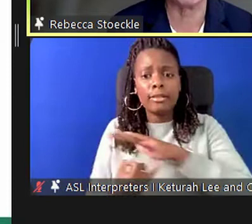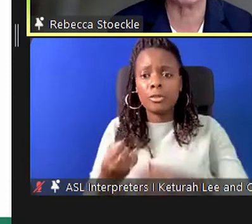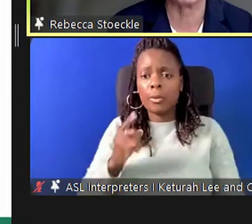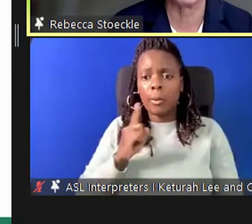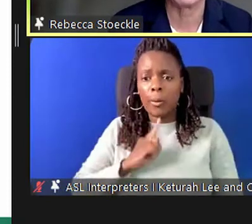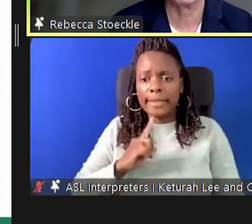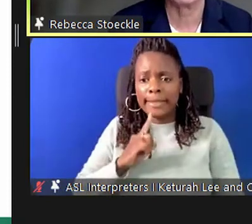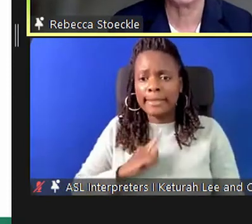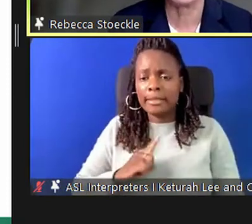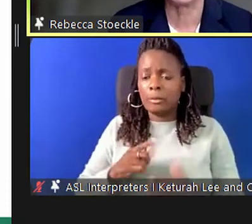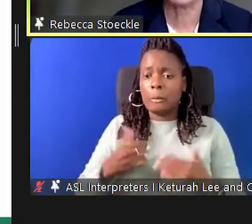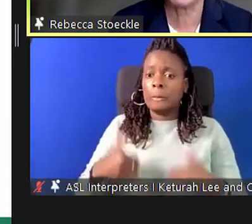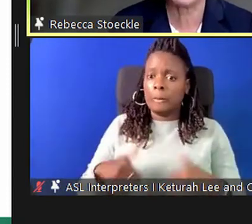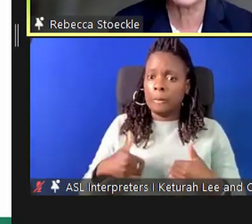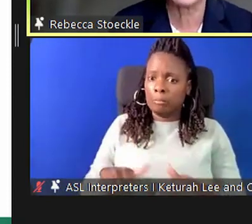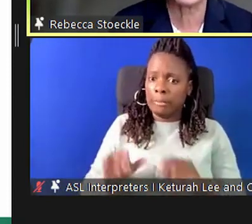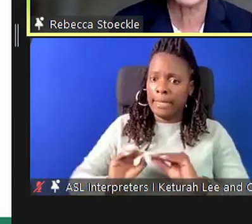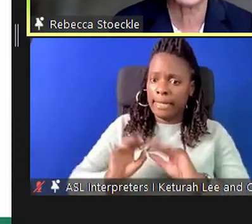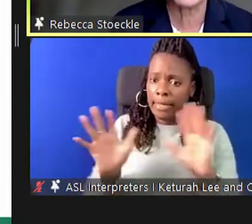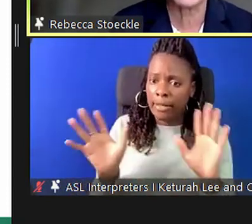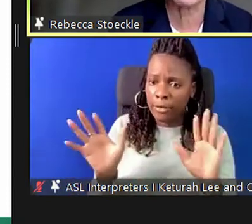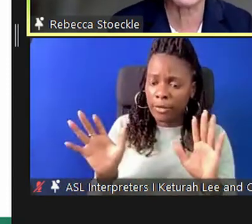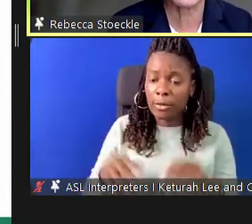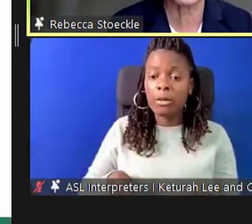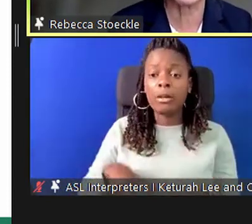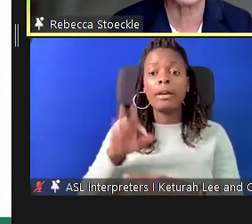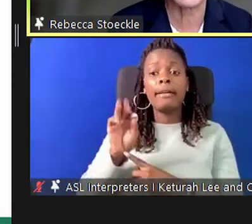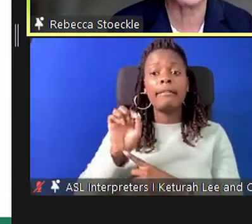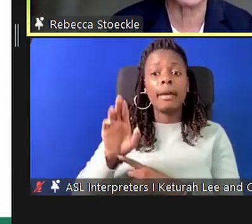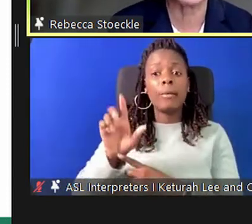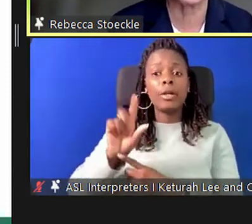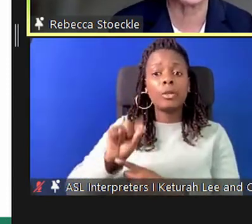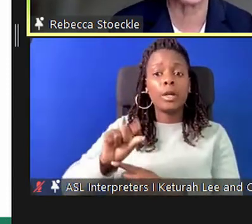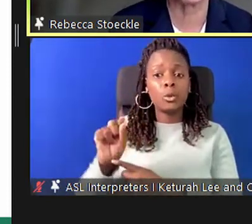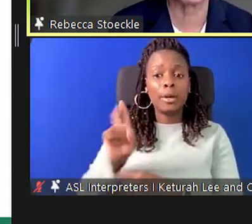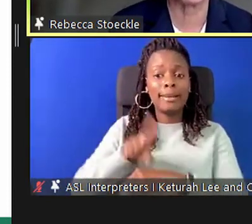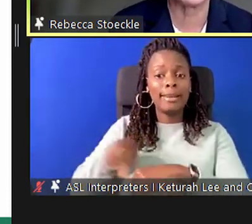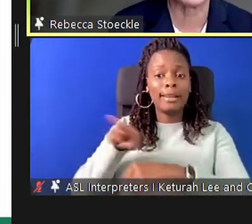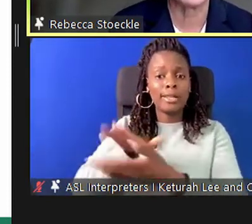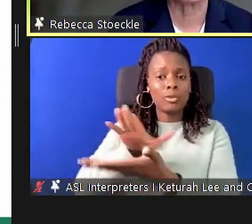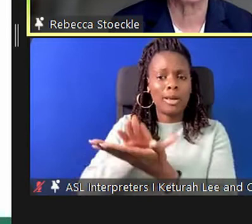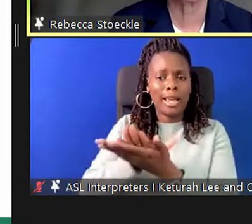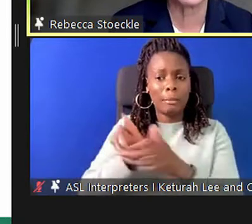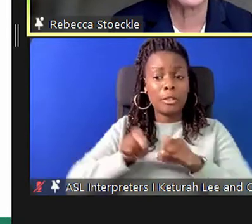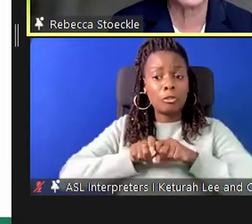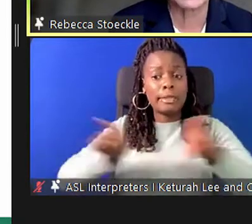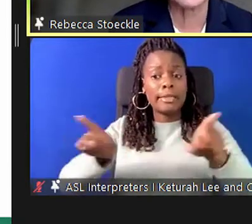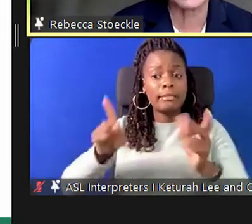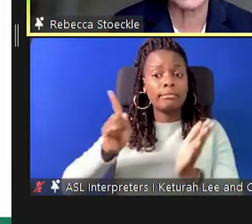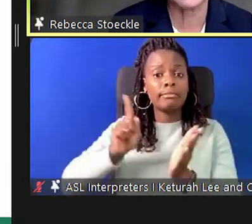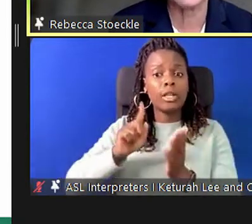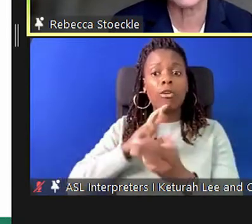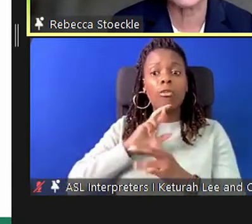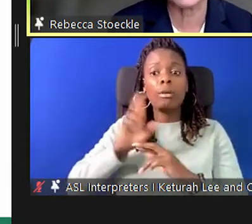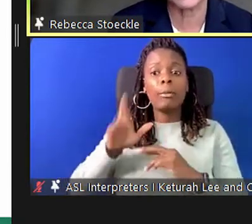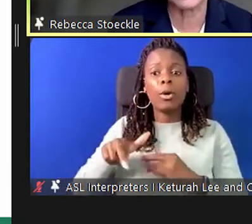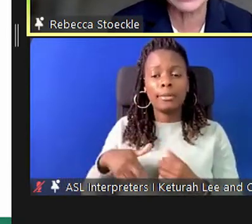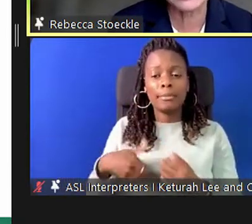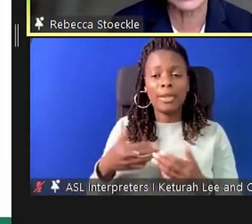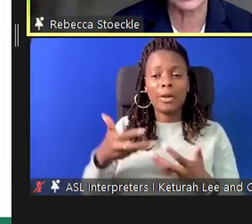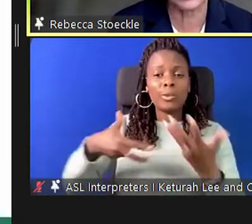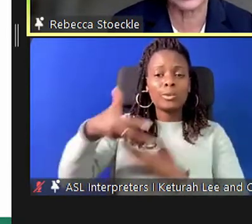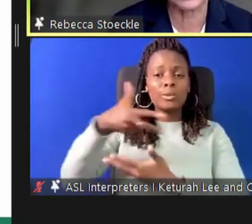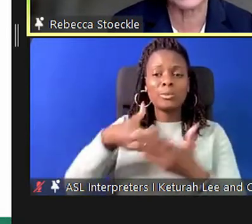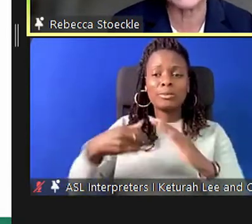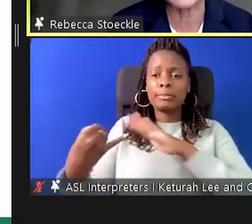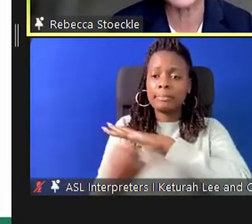evident. And in February 2020, the National Academies released the report, Social Isolation and Loneliness